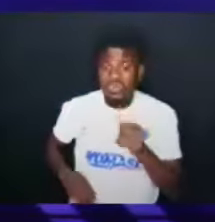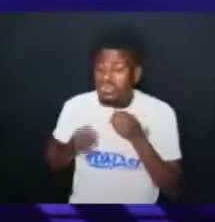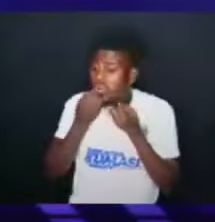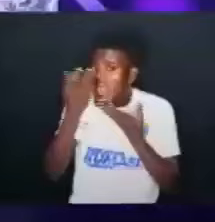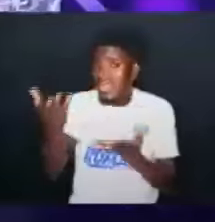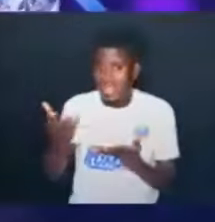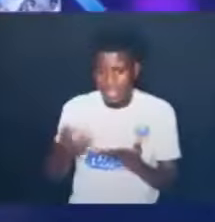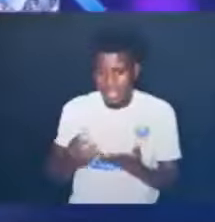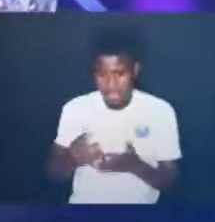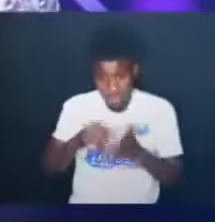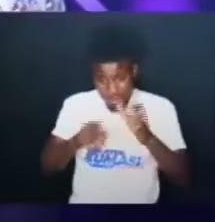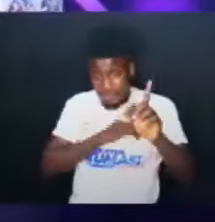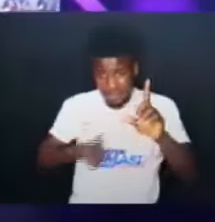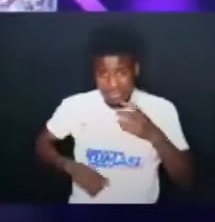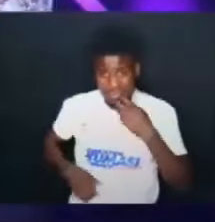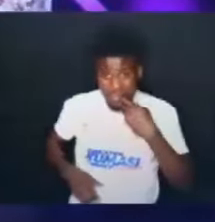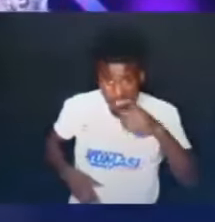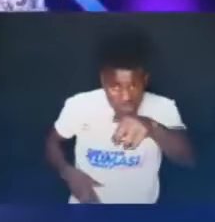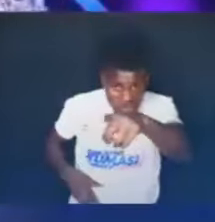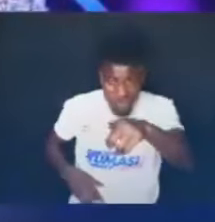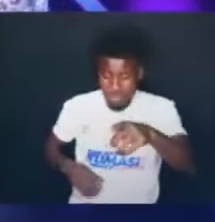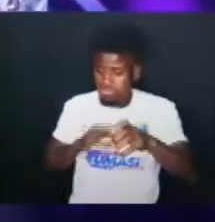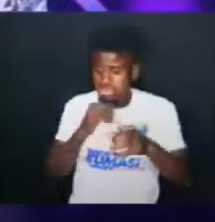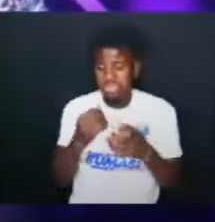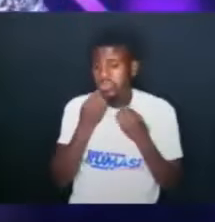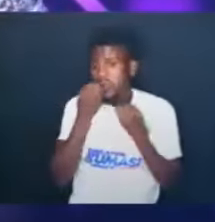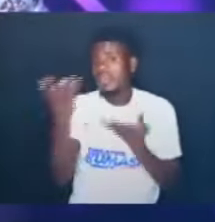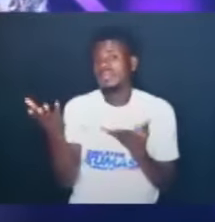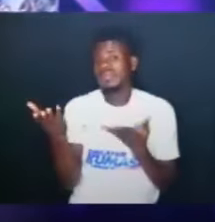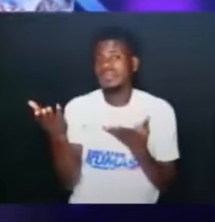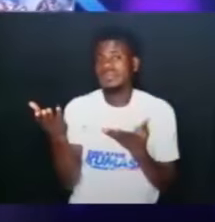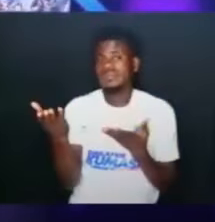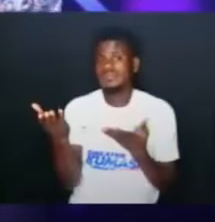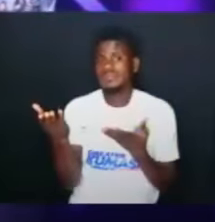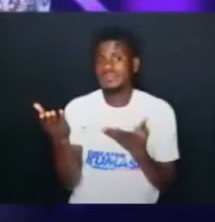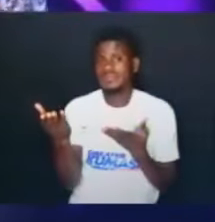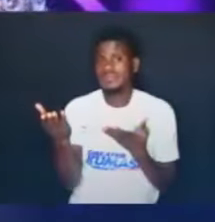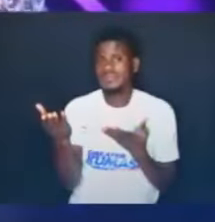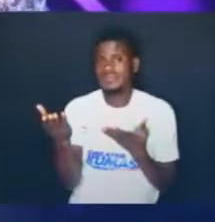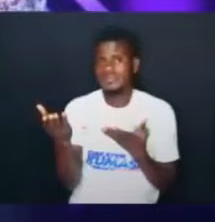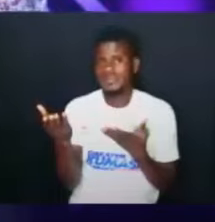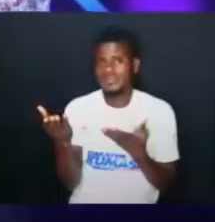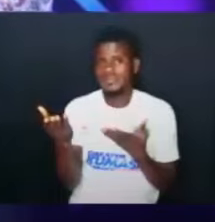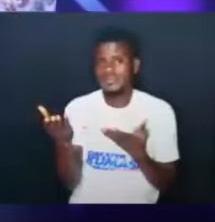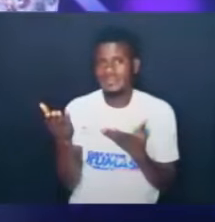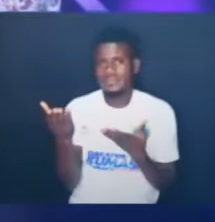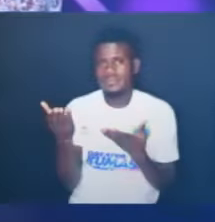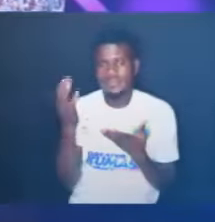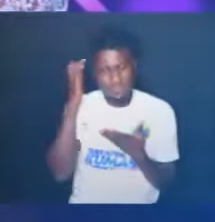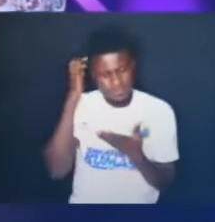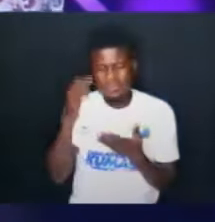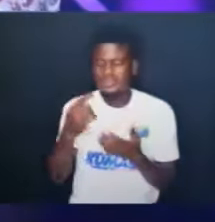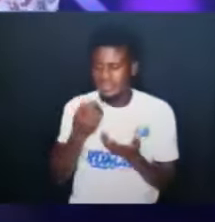the instruction. Ya hey onyame semra na wo why say wonni emra no so. Have come to sacrifice, we